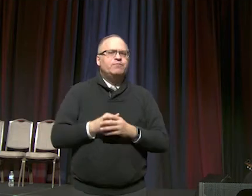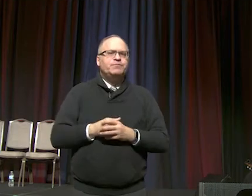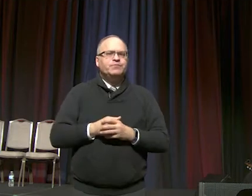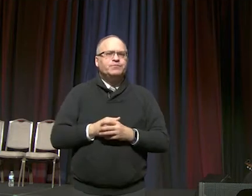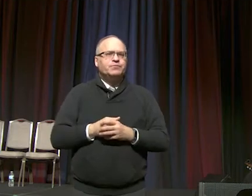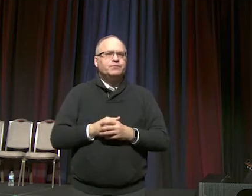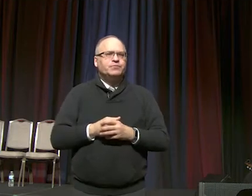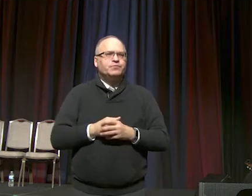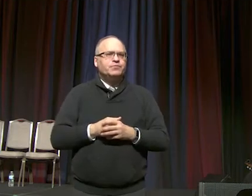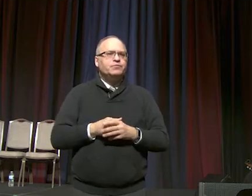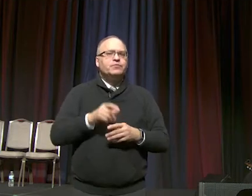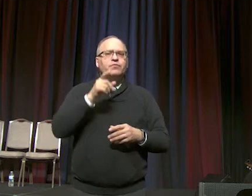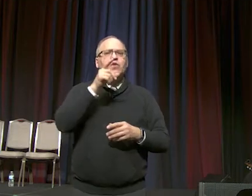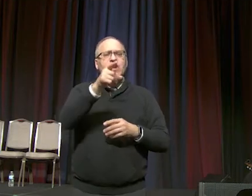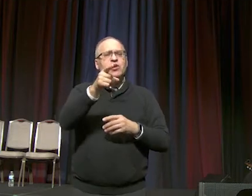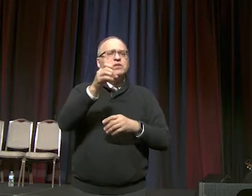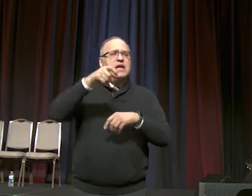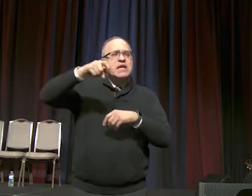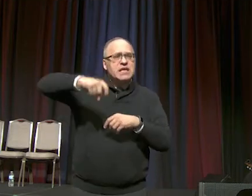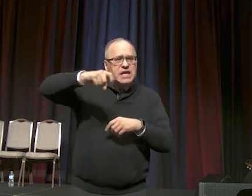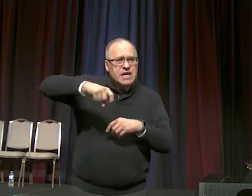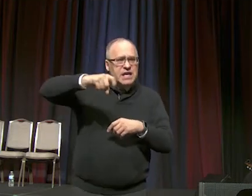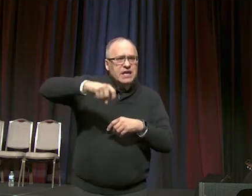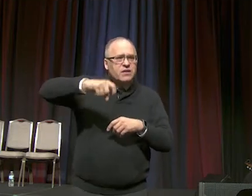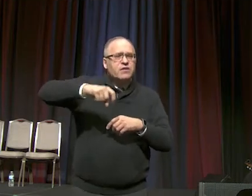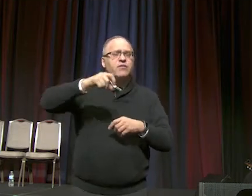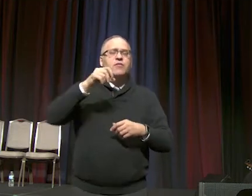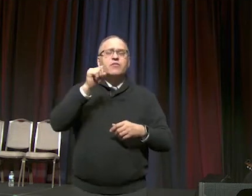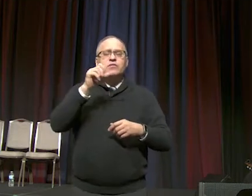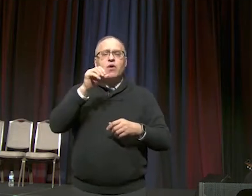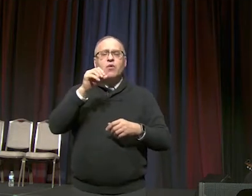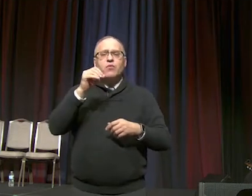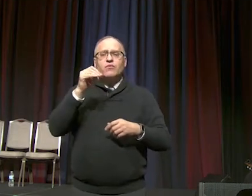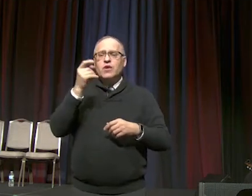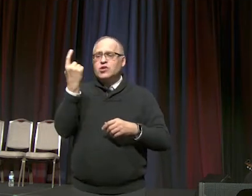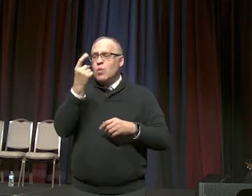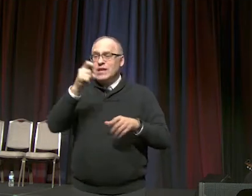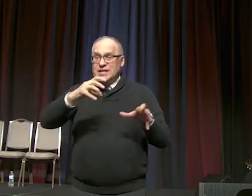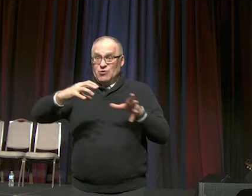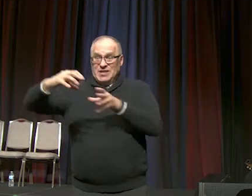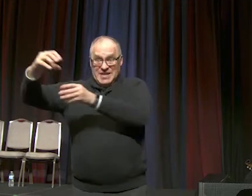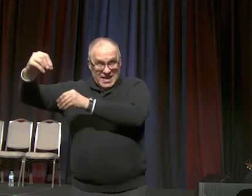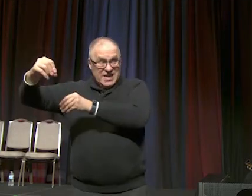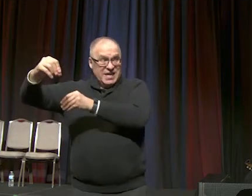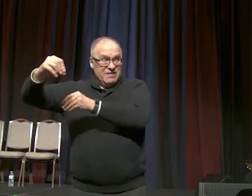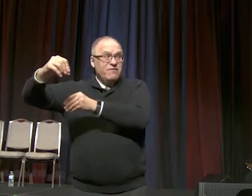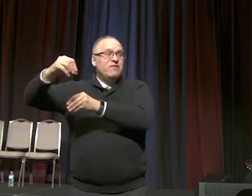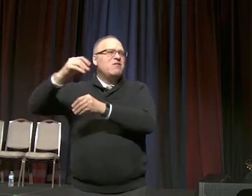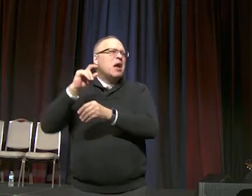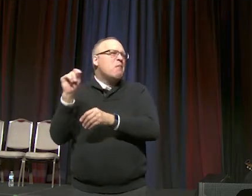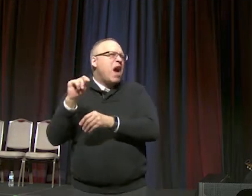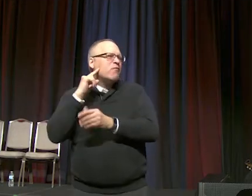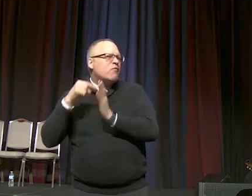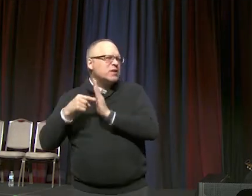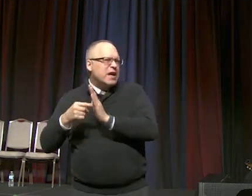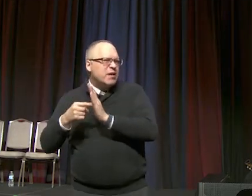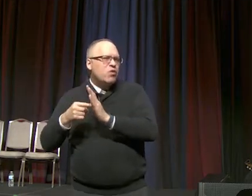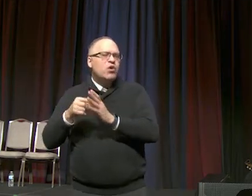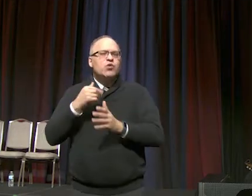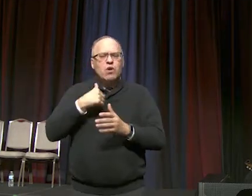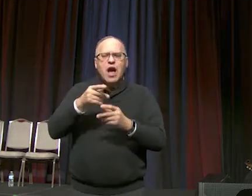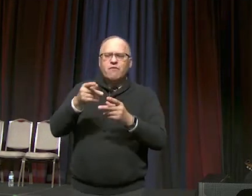need for the primary delegate to leave the floor for any reason, there is the process for seating reserved